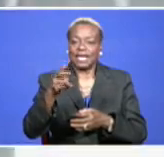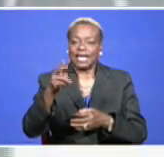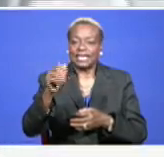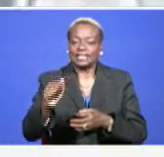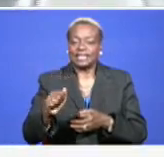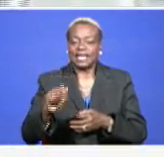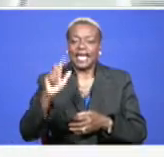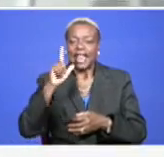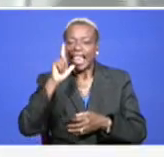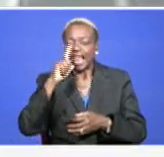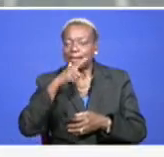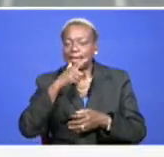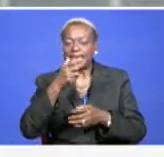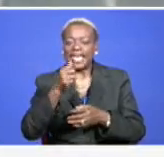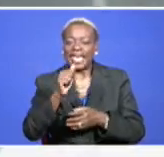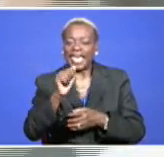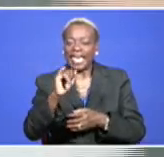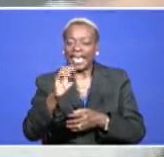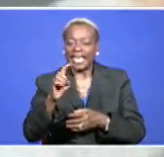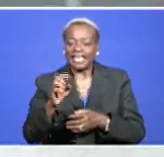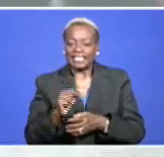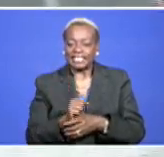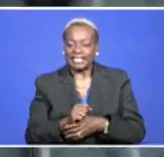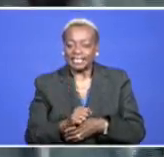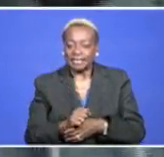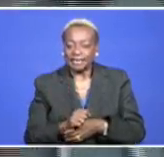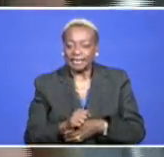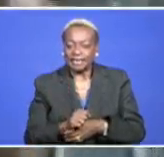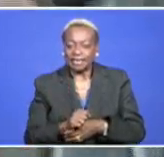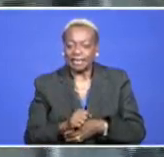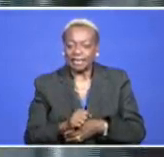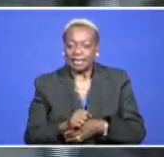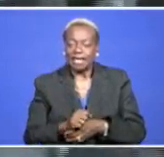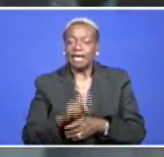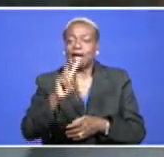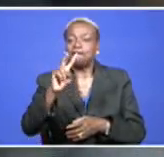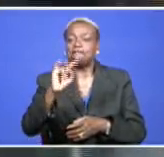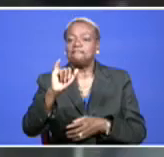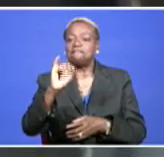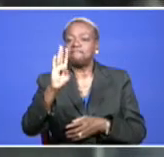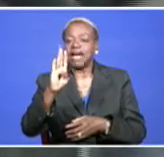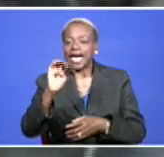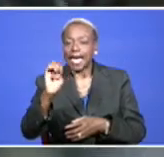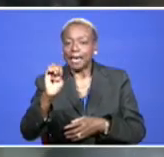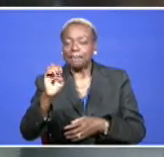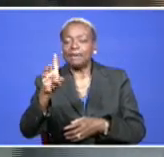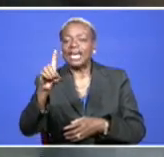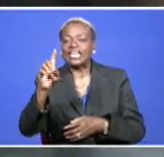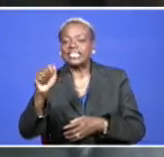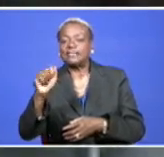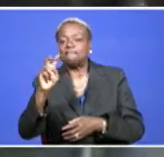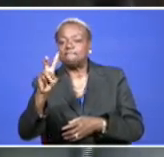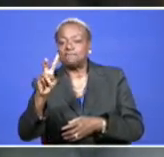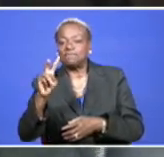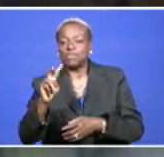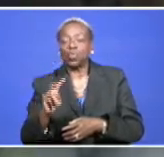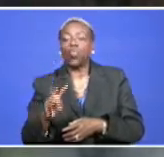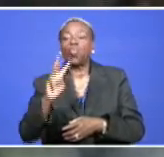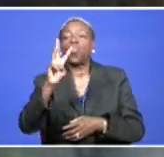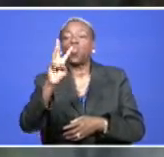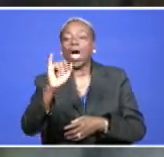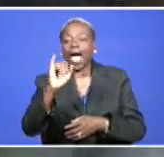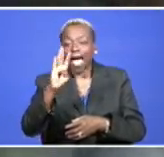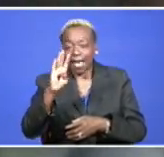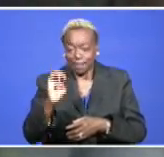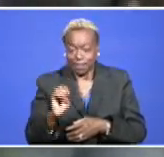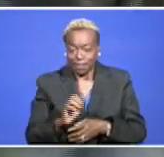liming. What the is? What the vibe is? Yeah, the vibe. The vibe. Oh, the vibe is. What the